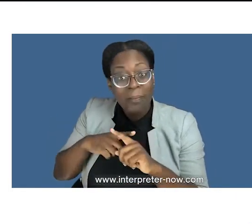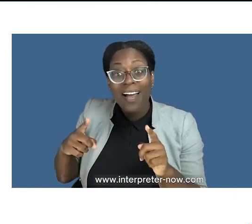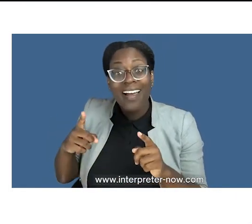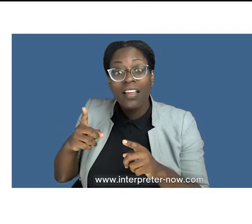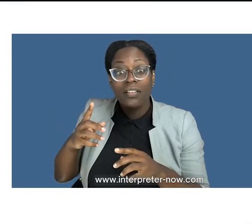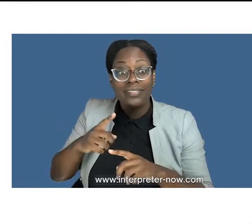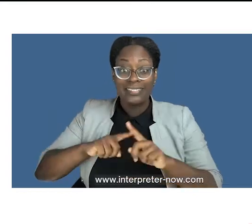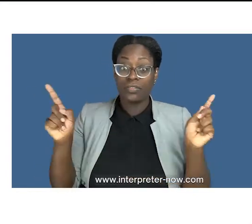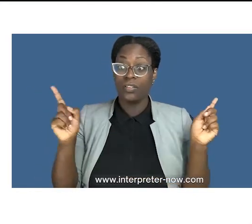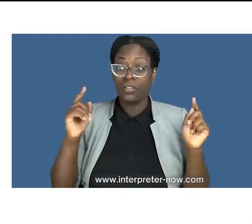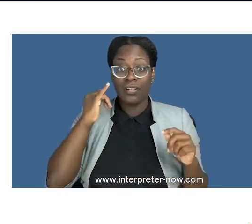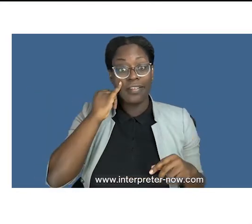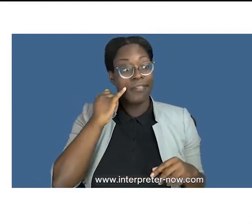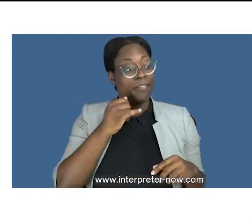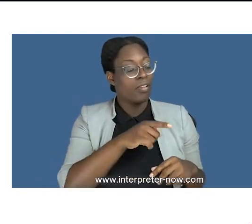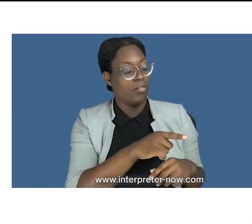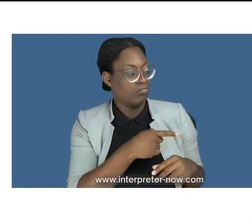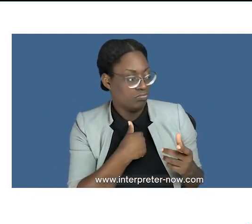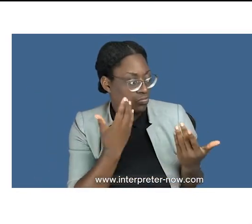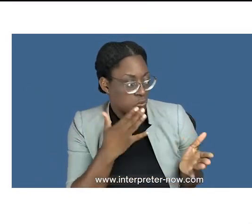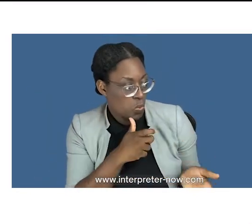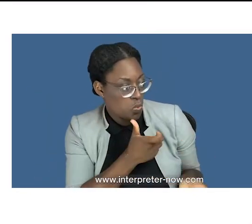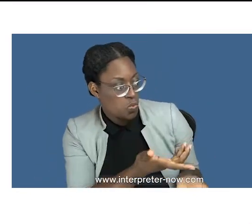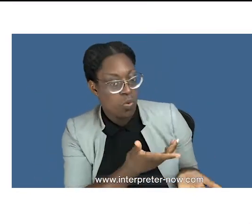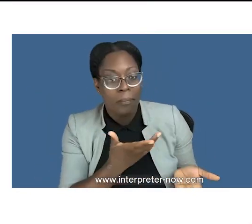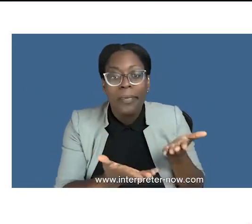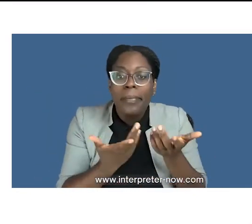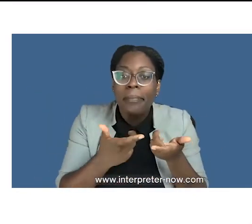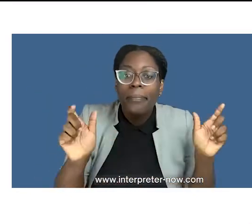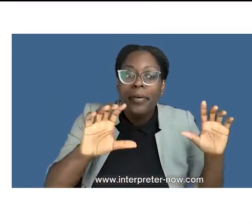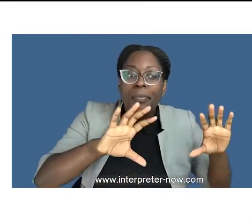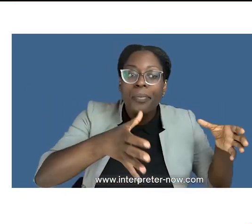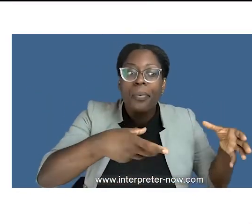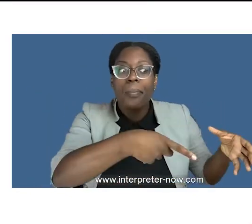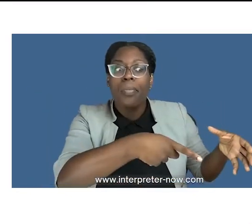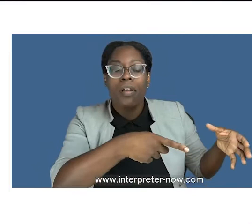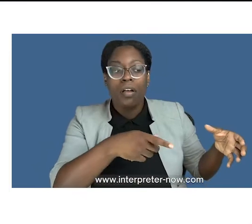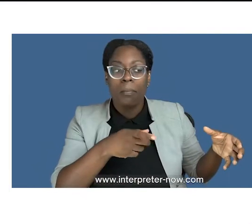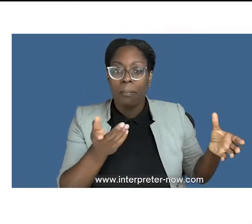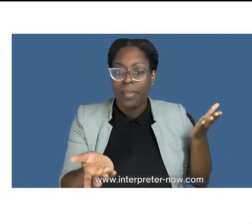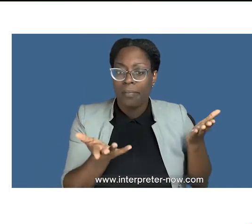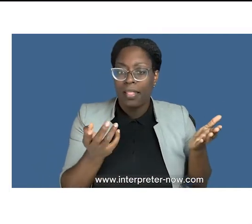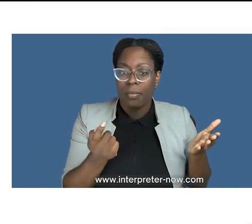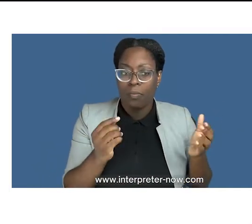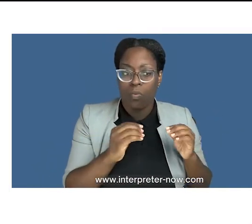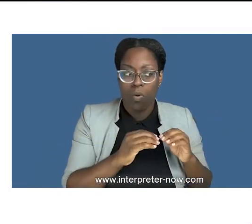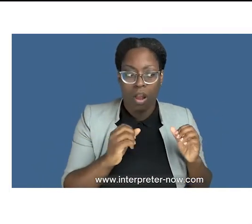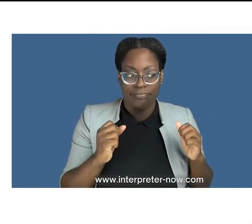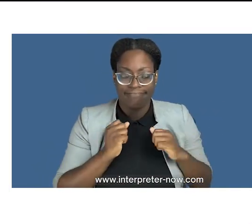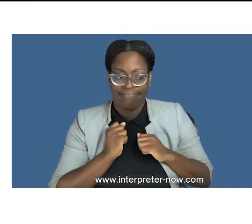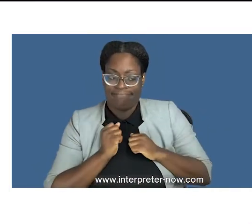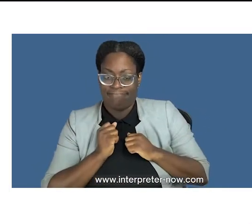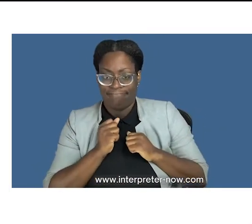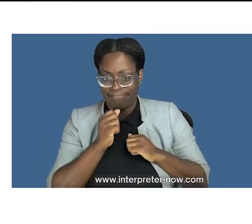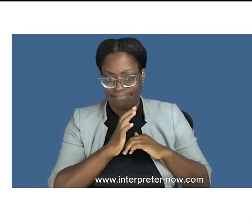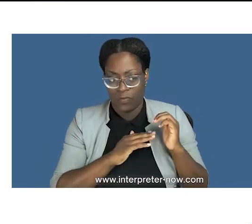say a lot of things wrong. So maybe I'm going to read a lot more before. So yeah, it definitely depends who you're talking to, who you are. Like